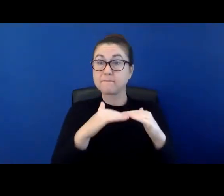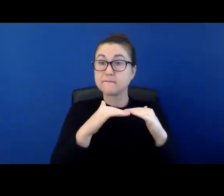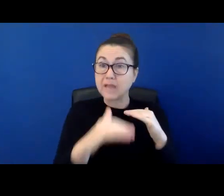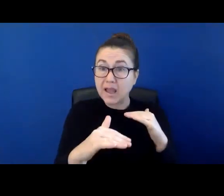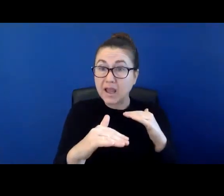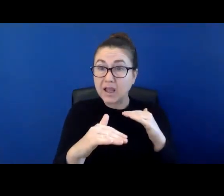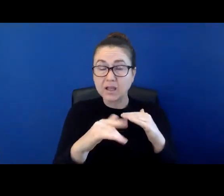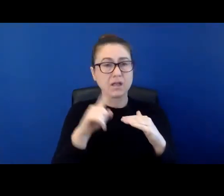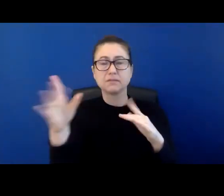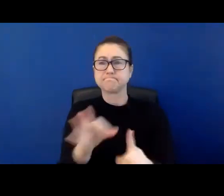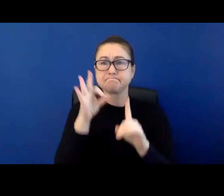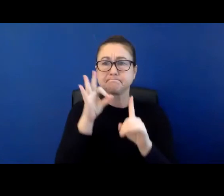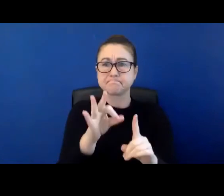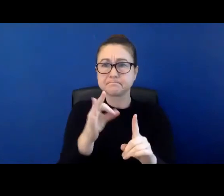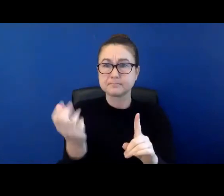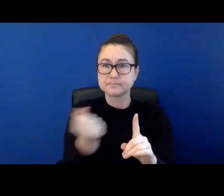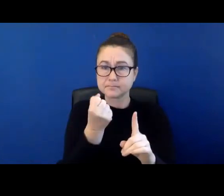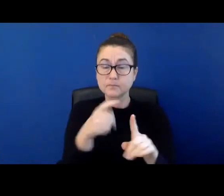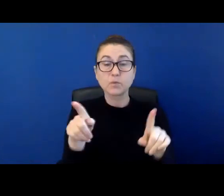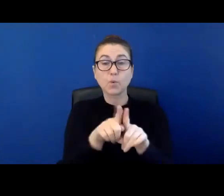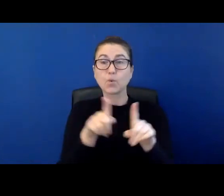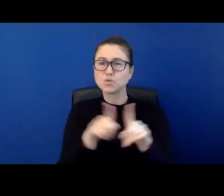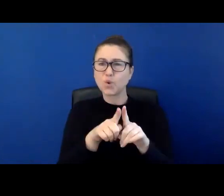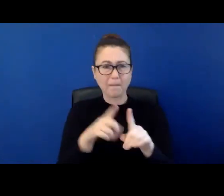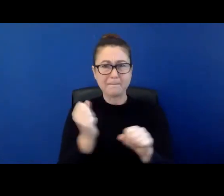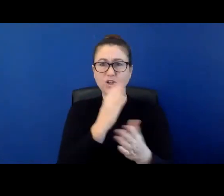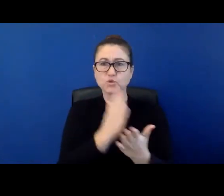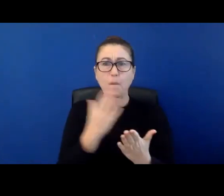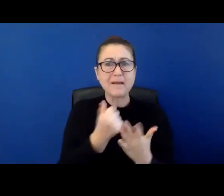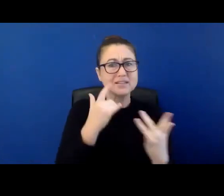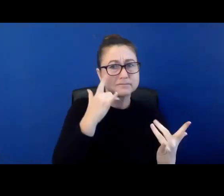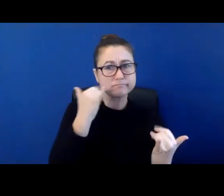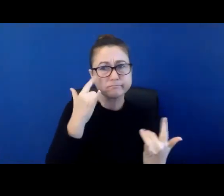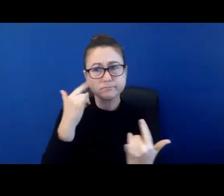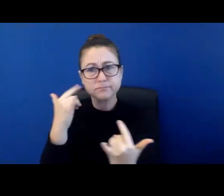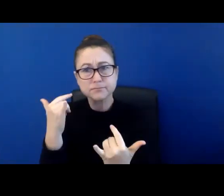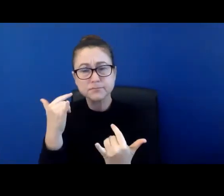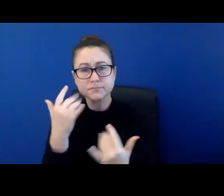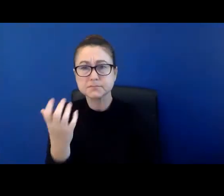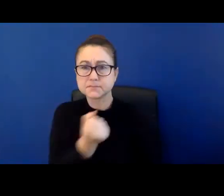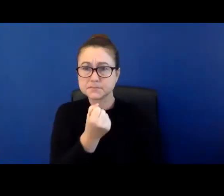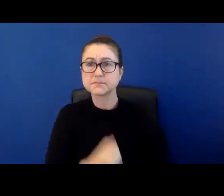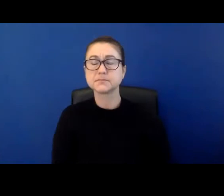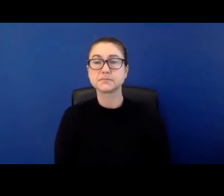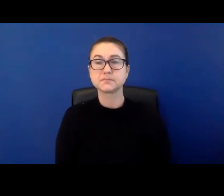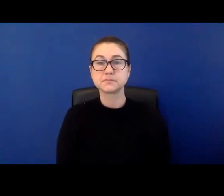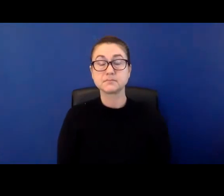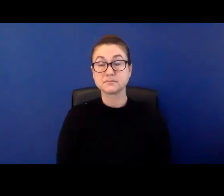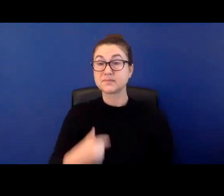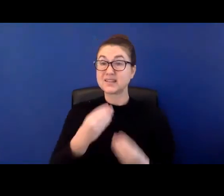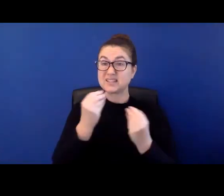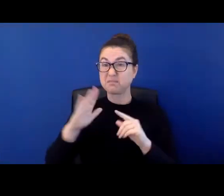must be accurate, and it must be accountable. And I think some of the concerns that have been